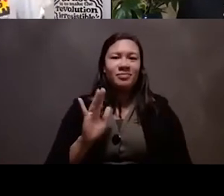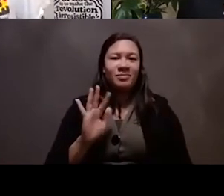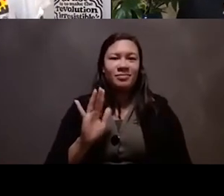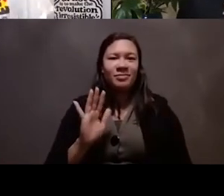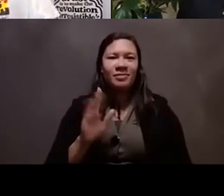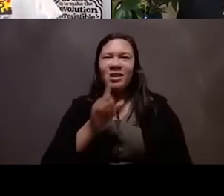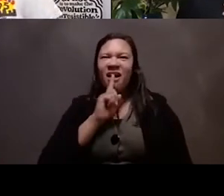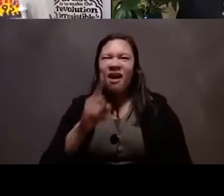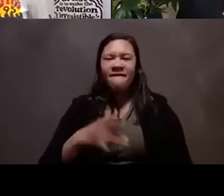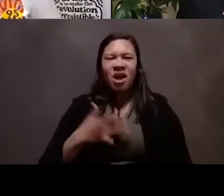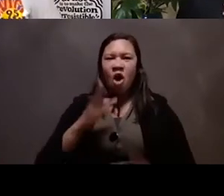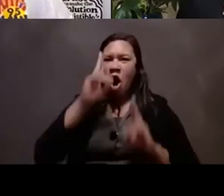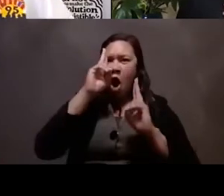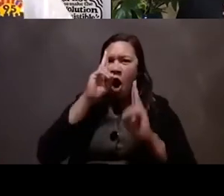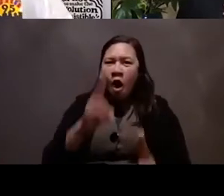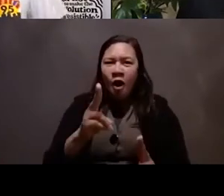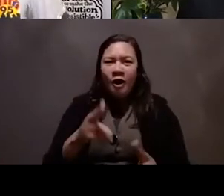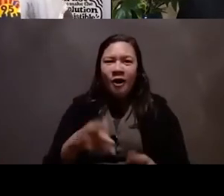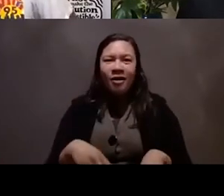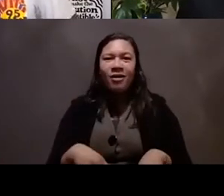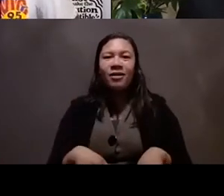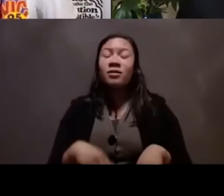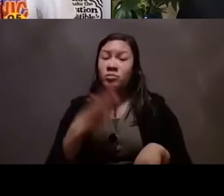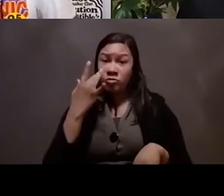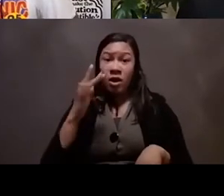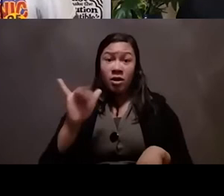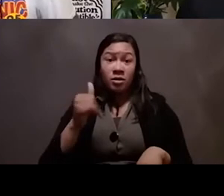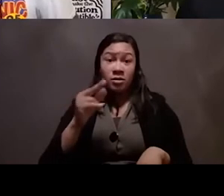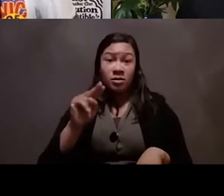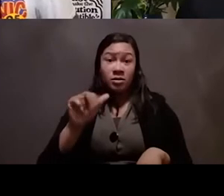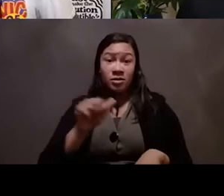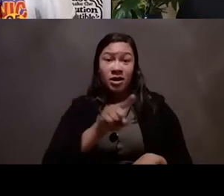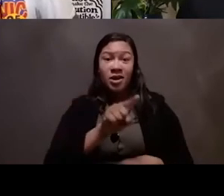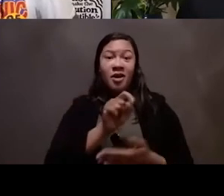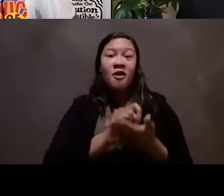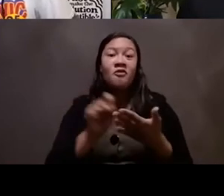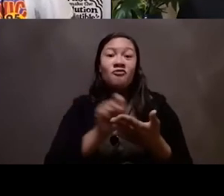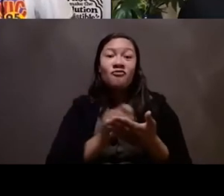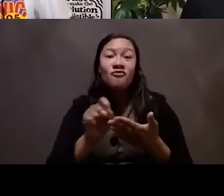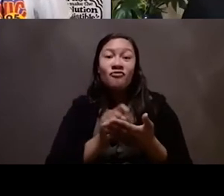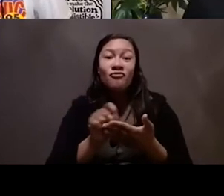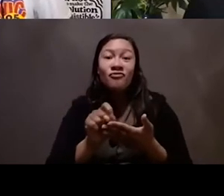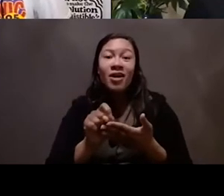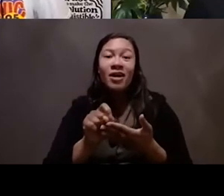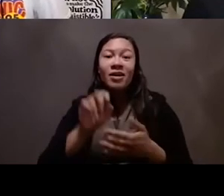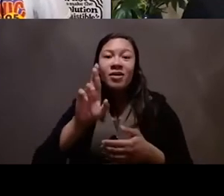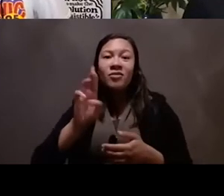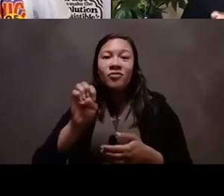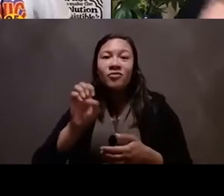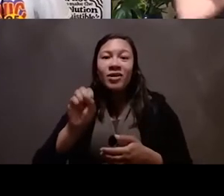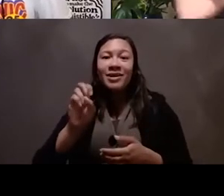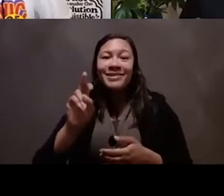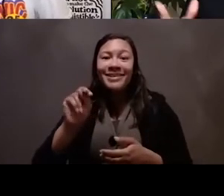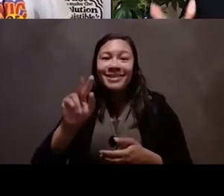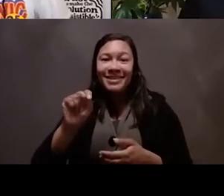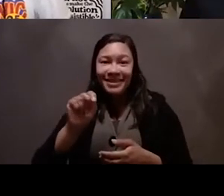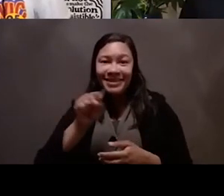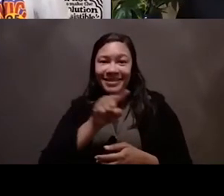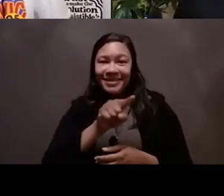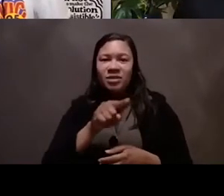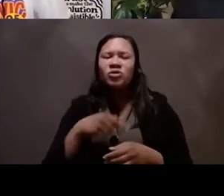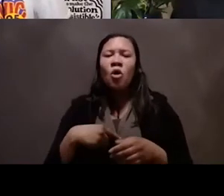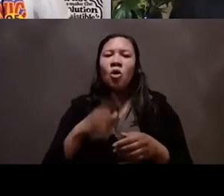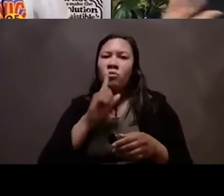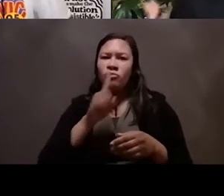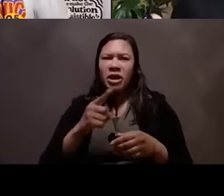such an honor, right? First of all, because Jenna was the writer in residence for that residency. So that was